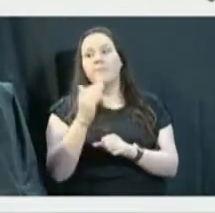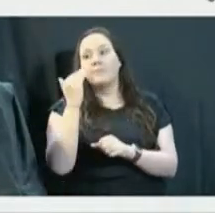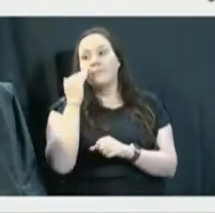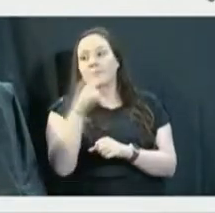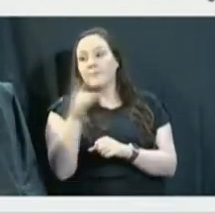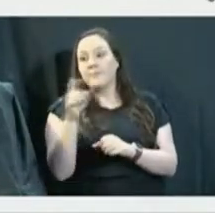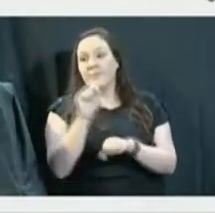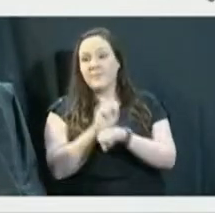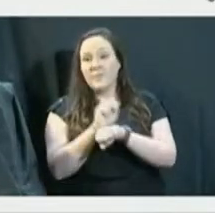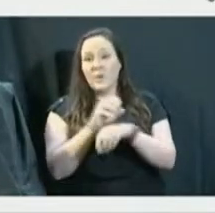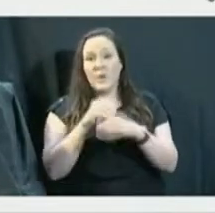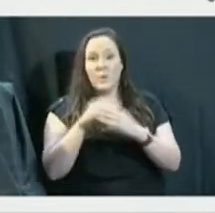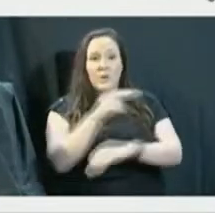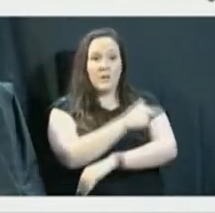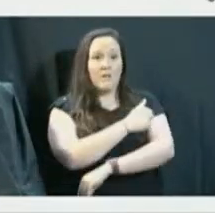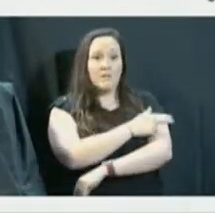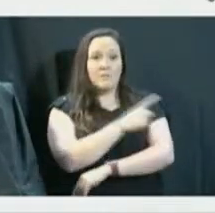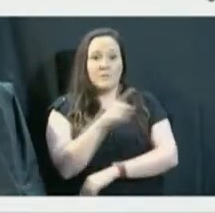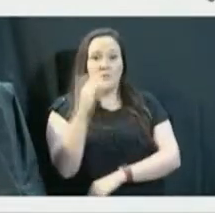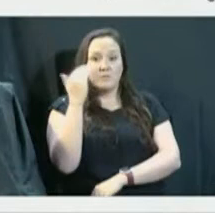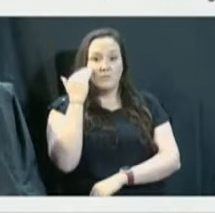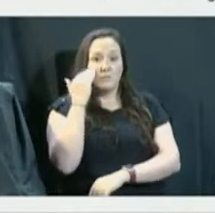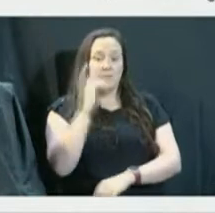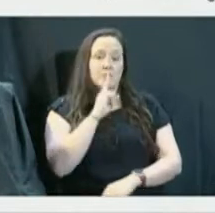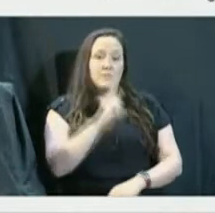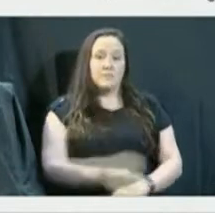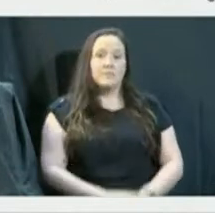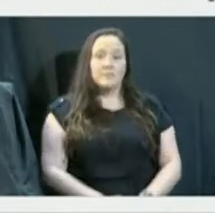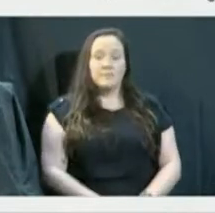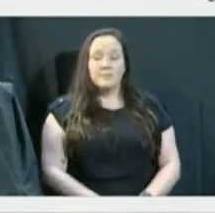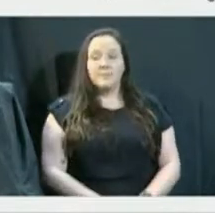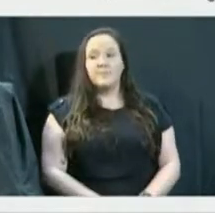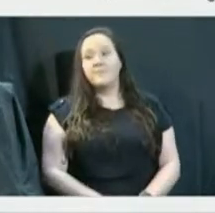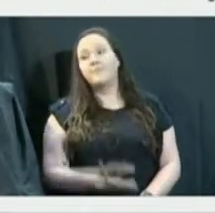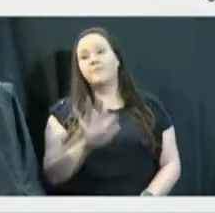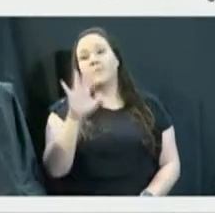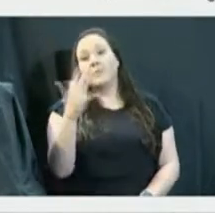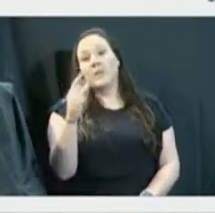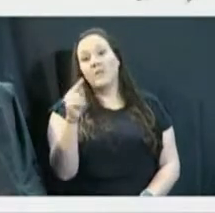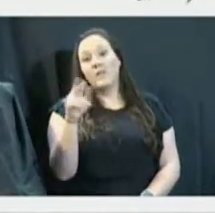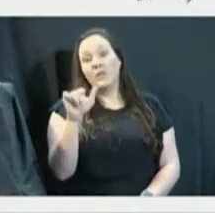hospitals know that without a doubt. So our fifth graph